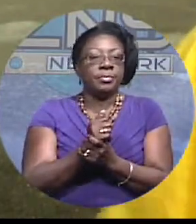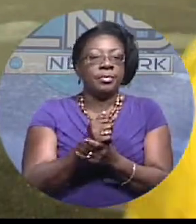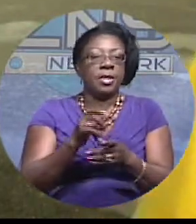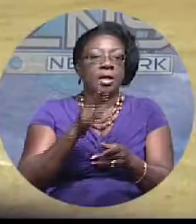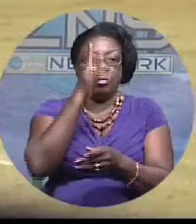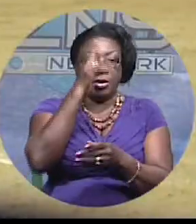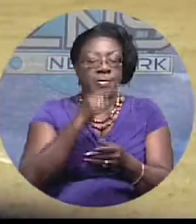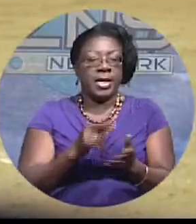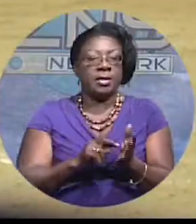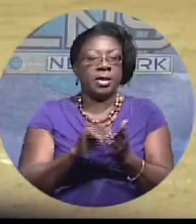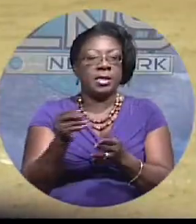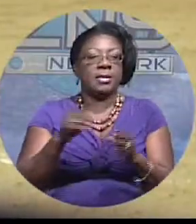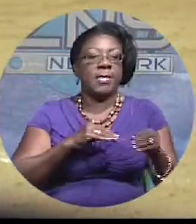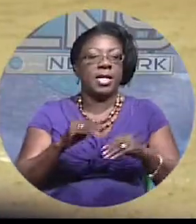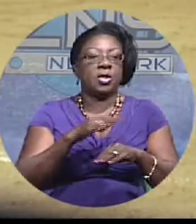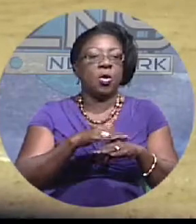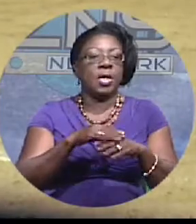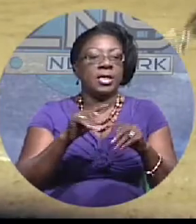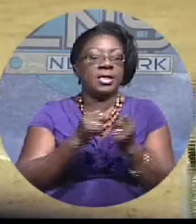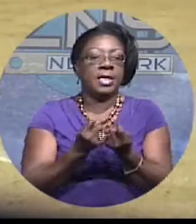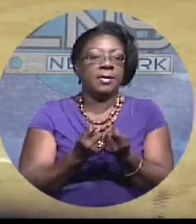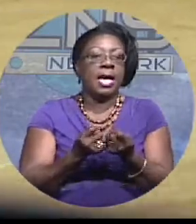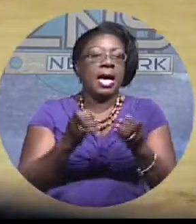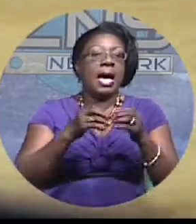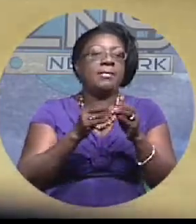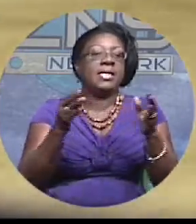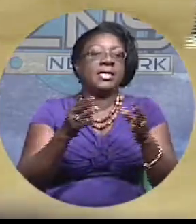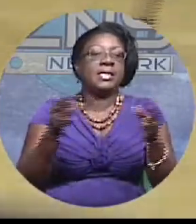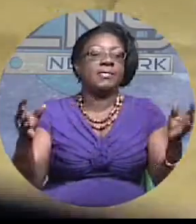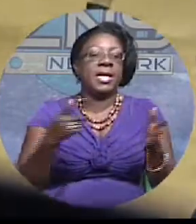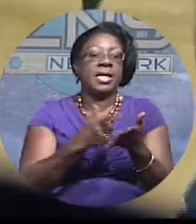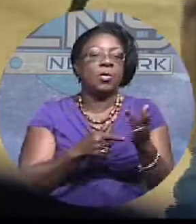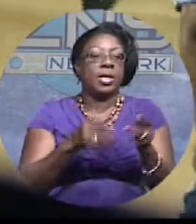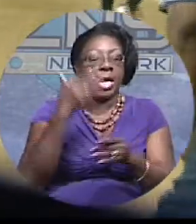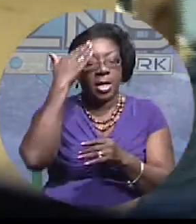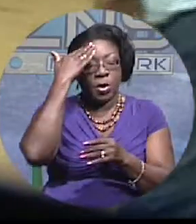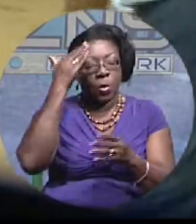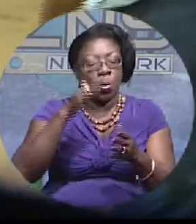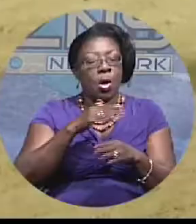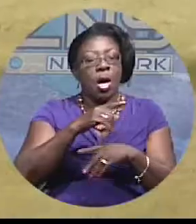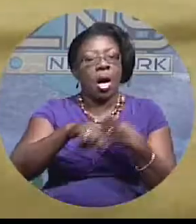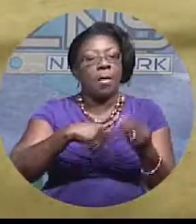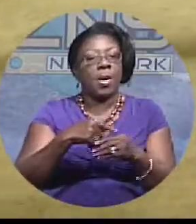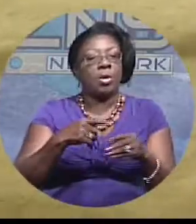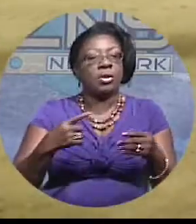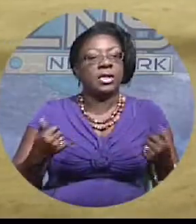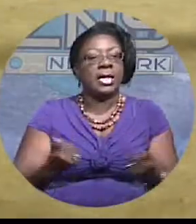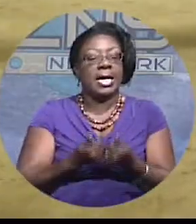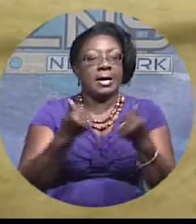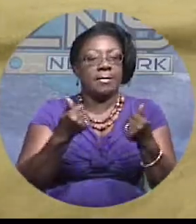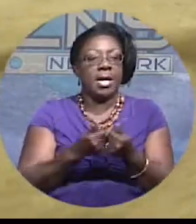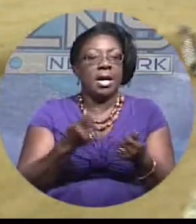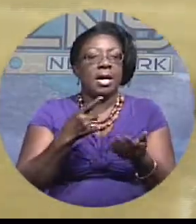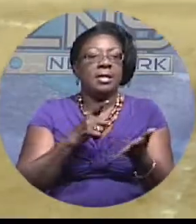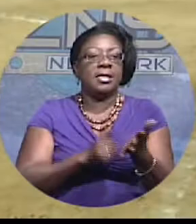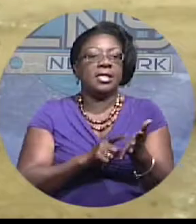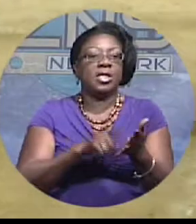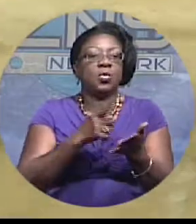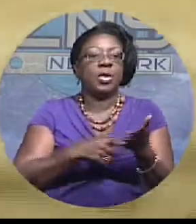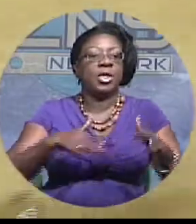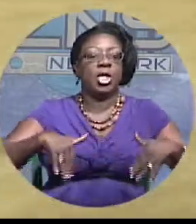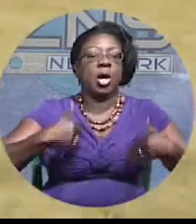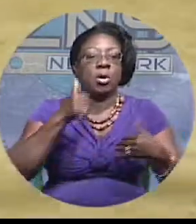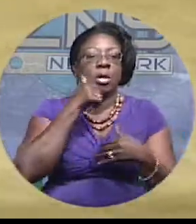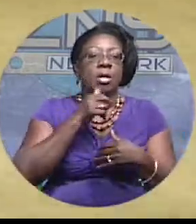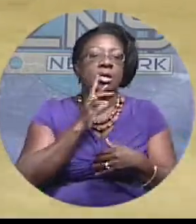manager on the team. I'm just expanding what I know about the game, and it's up to the players to take it, and this is what the young girls are doing. And when we